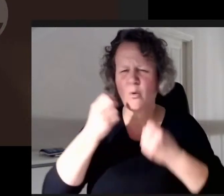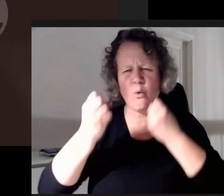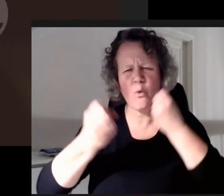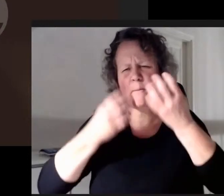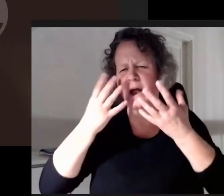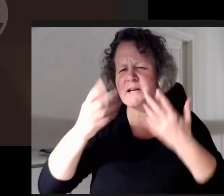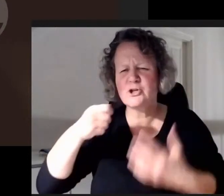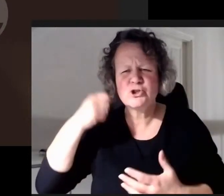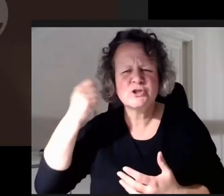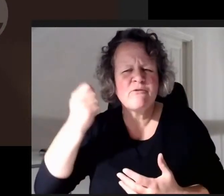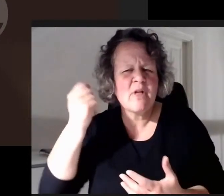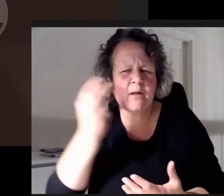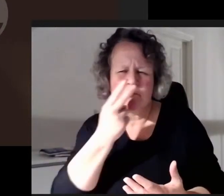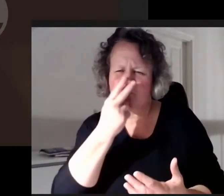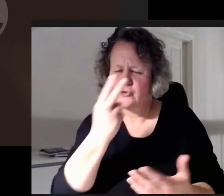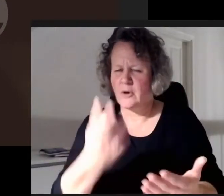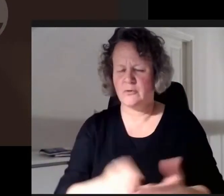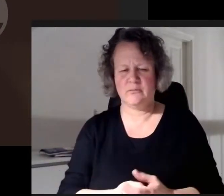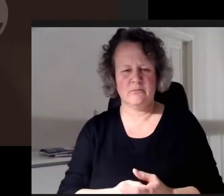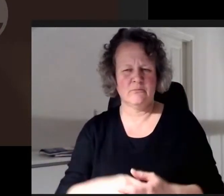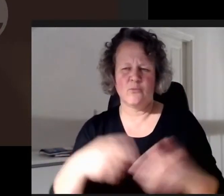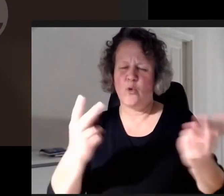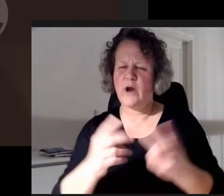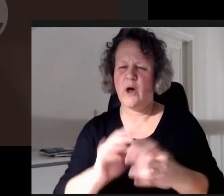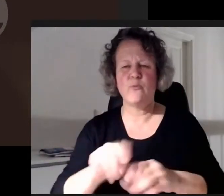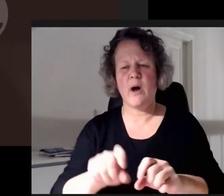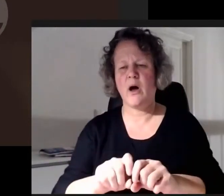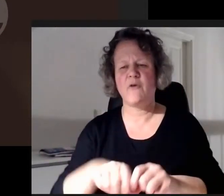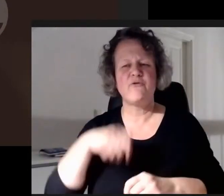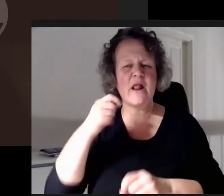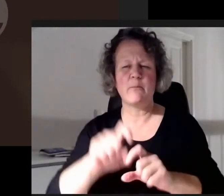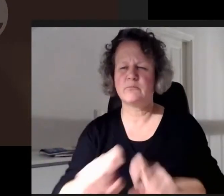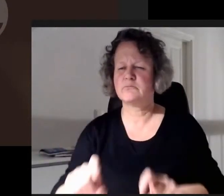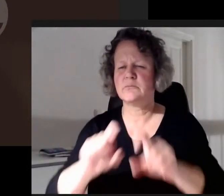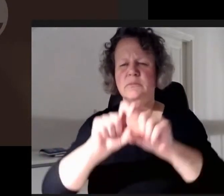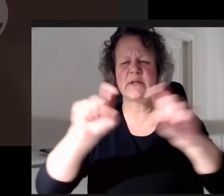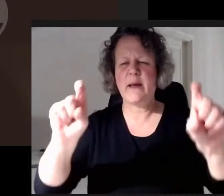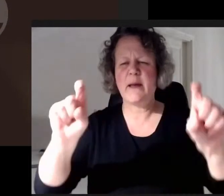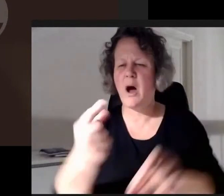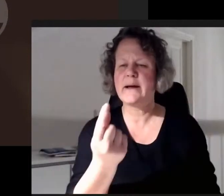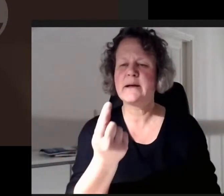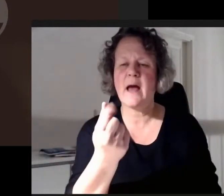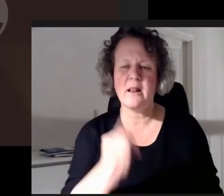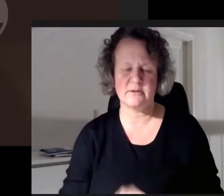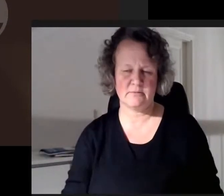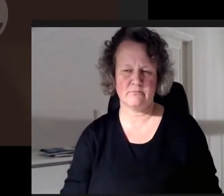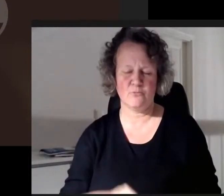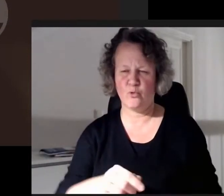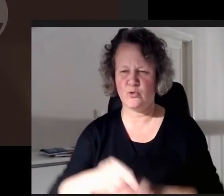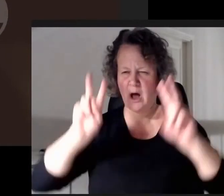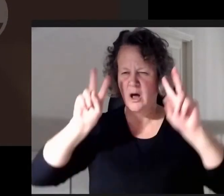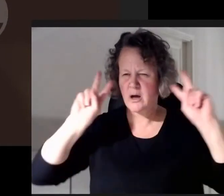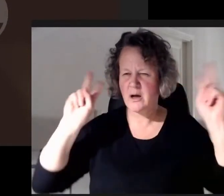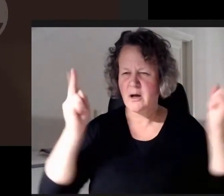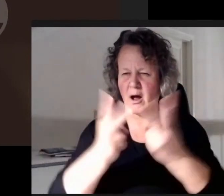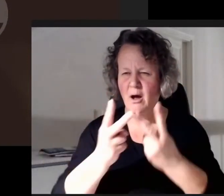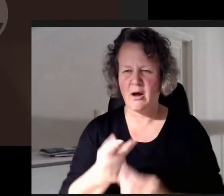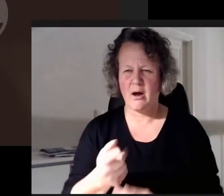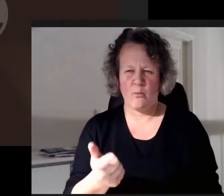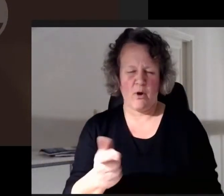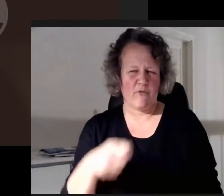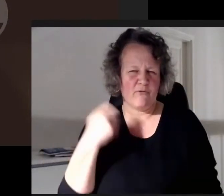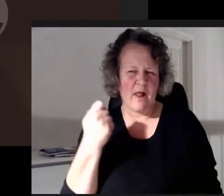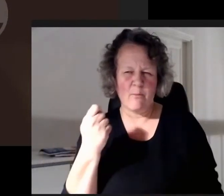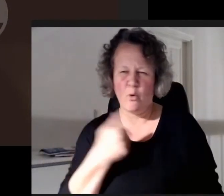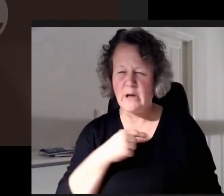romantic movie, for example, that people are watching, or some documentaries about money. It could be